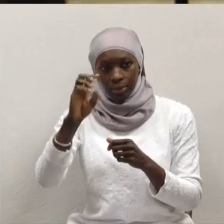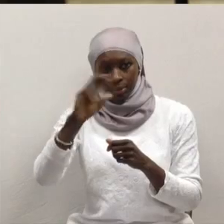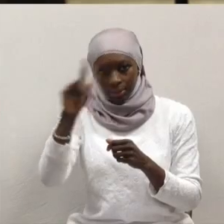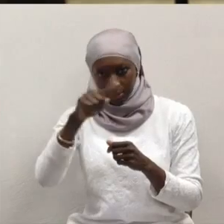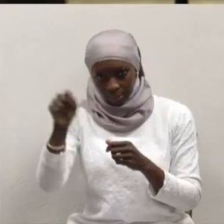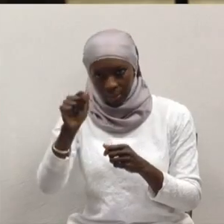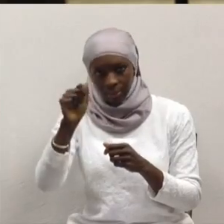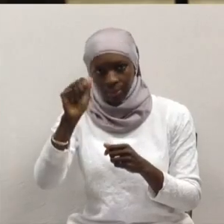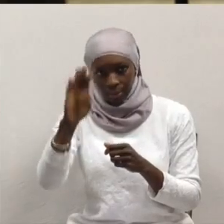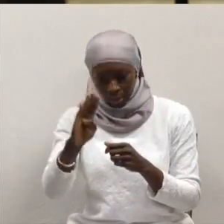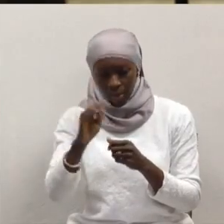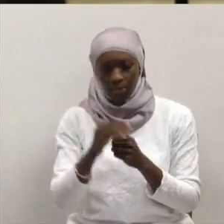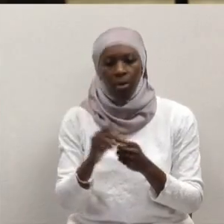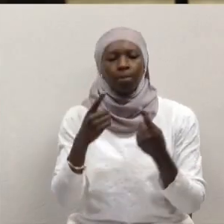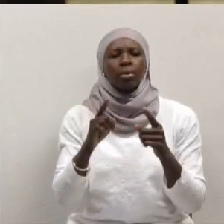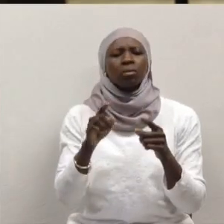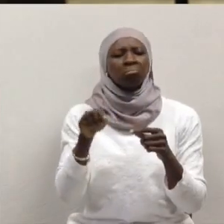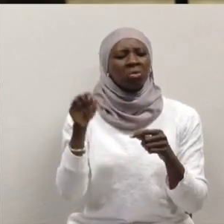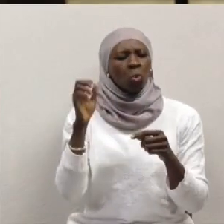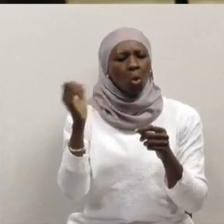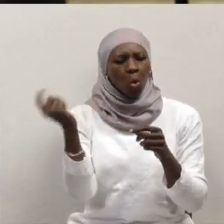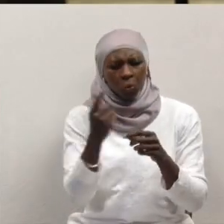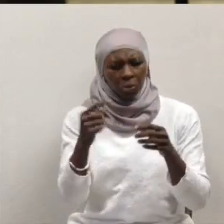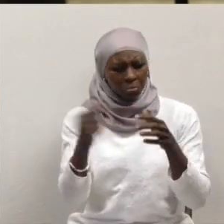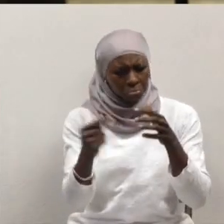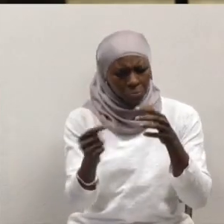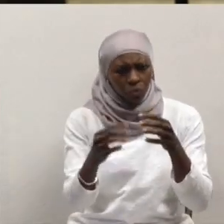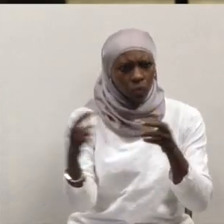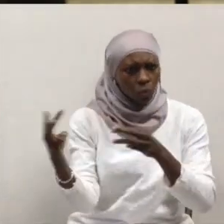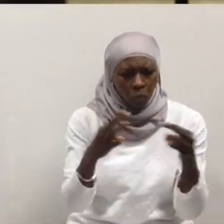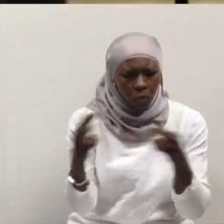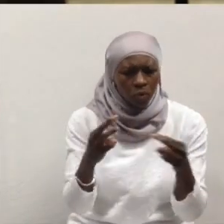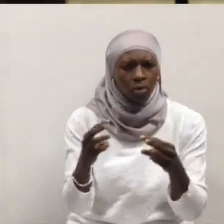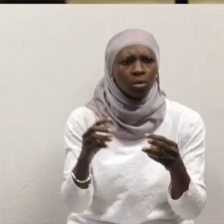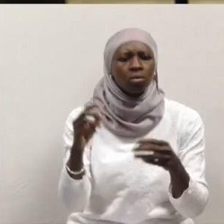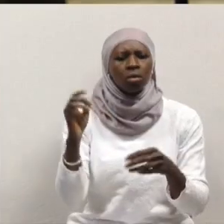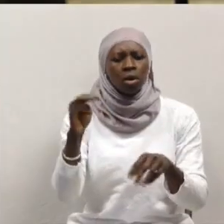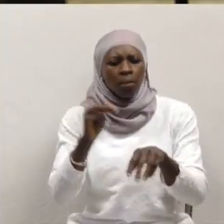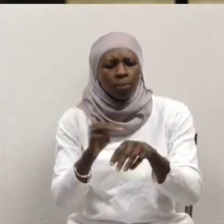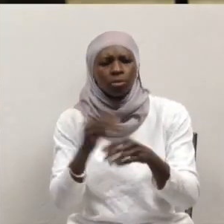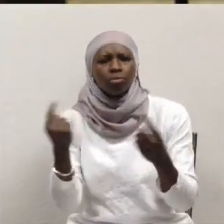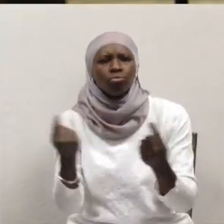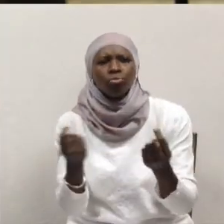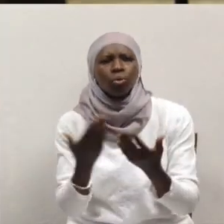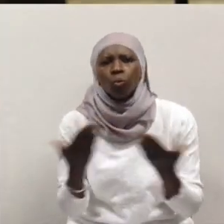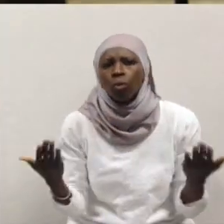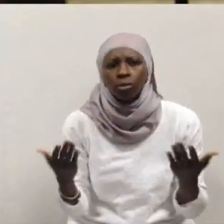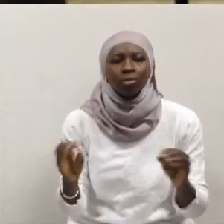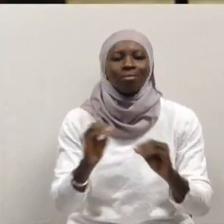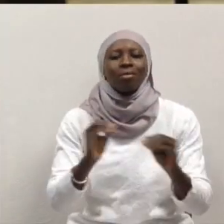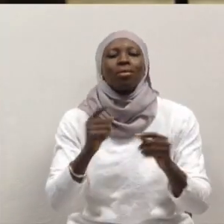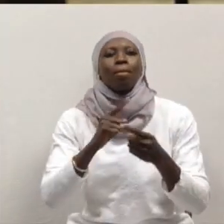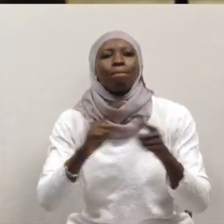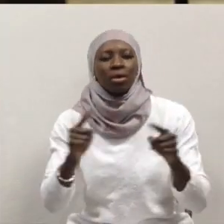Muslims were doing nothing but pushing back, defending themselves. And this is something that should really draw our